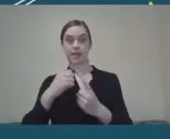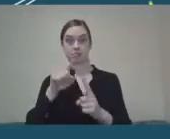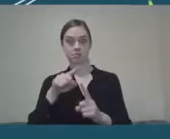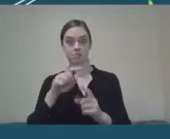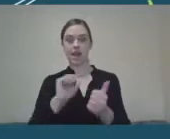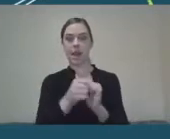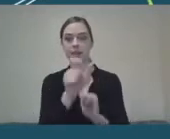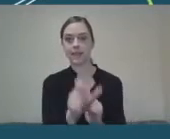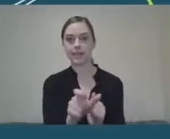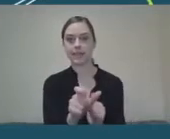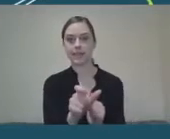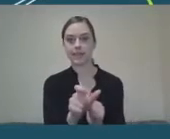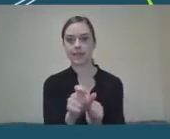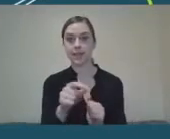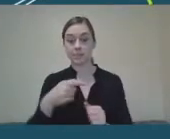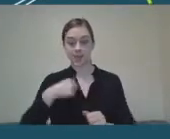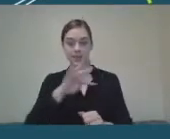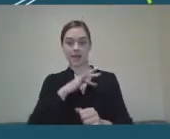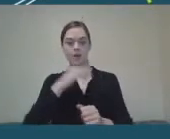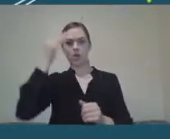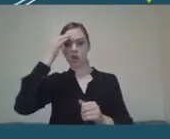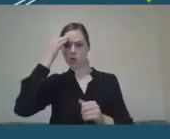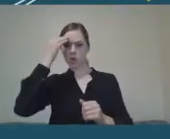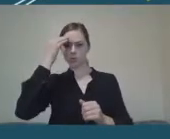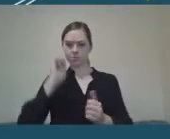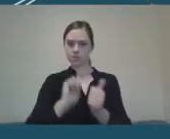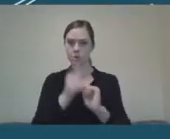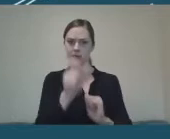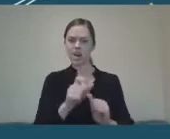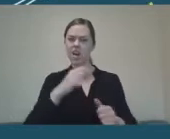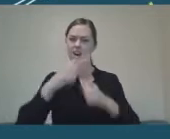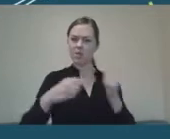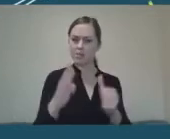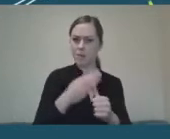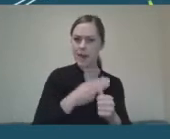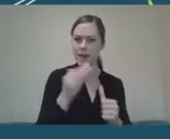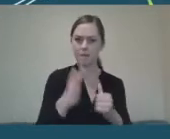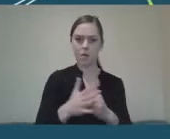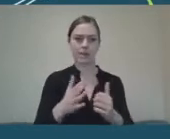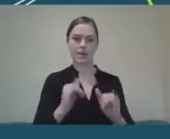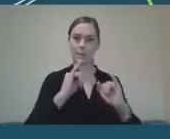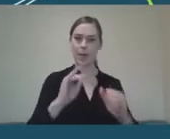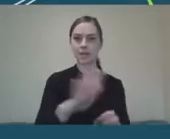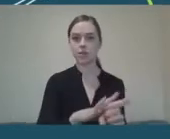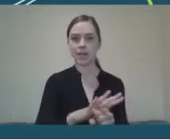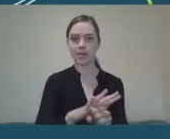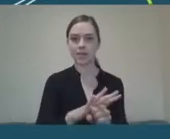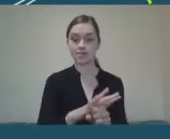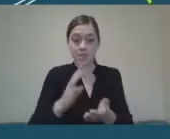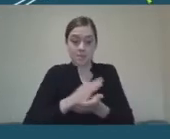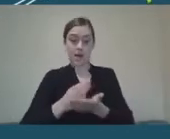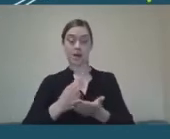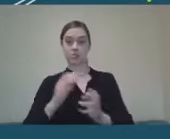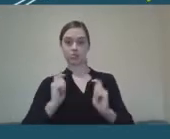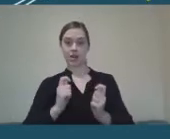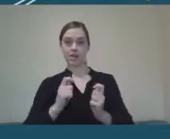athlete, I know myself that we're always prepared for the worst case scenario. It's part of our training. When I go